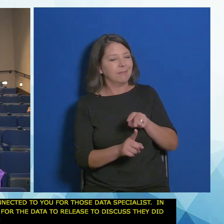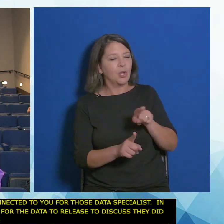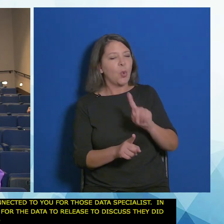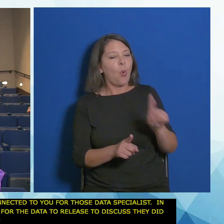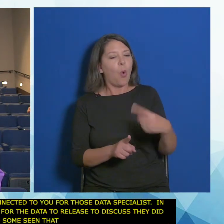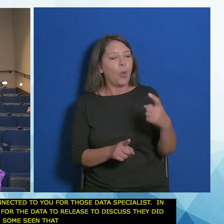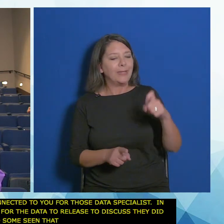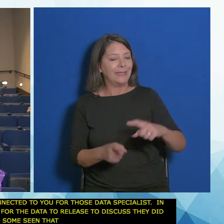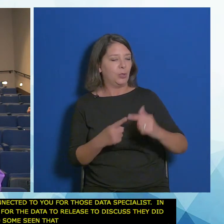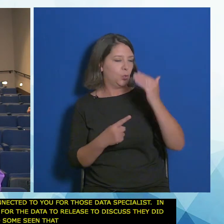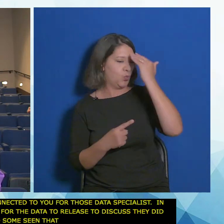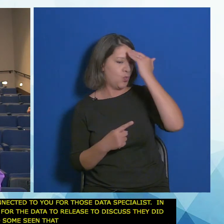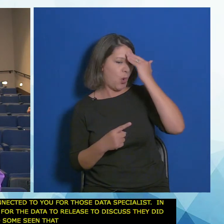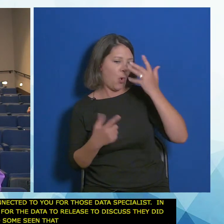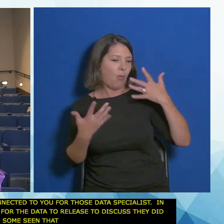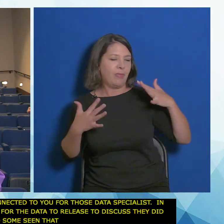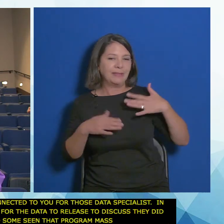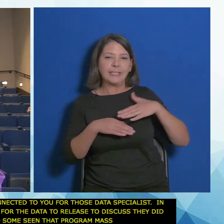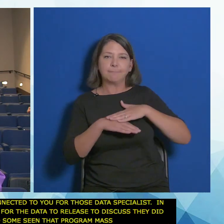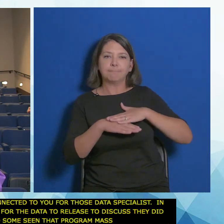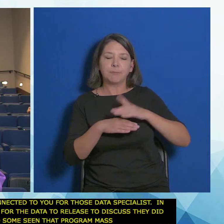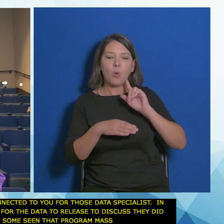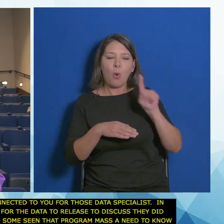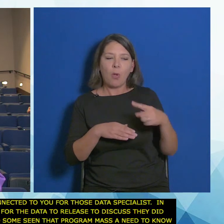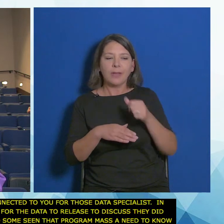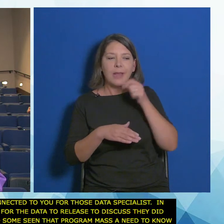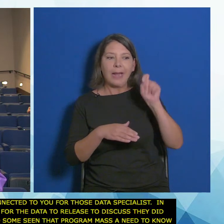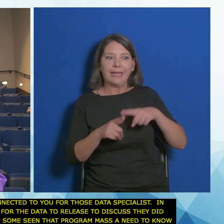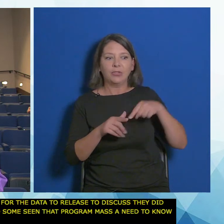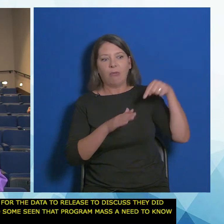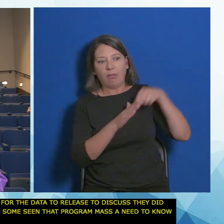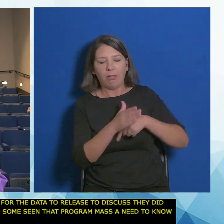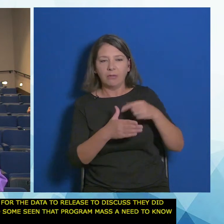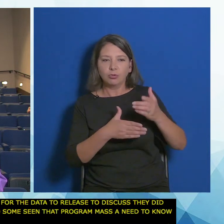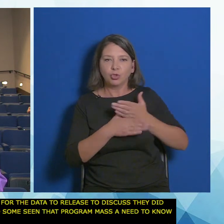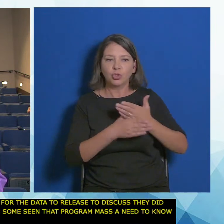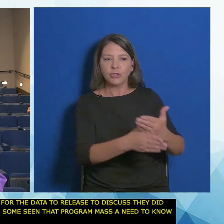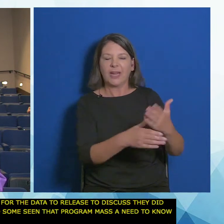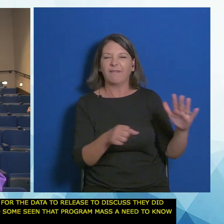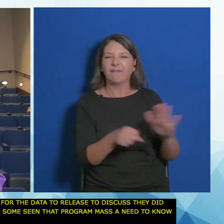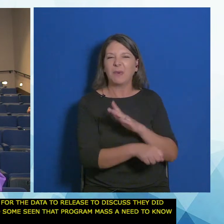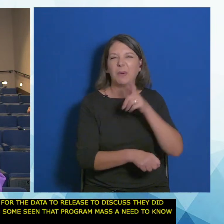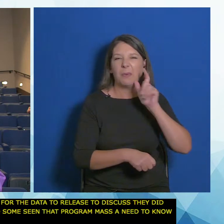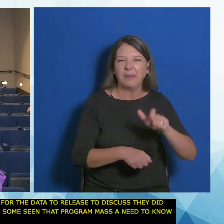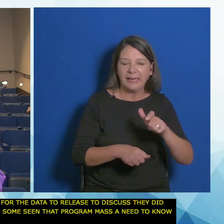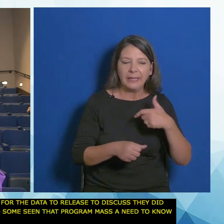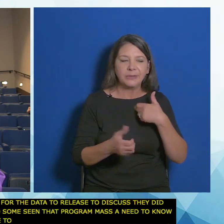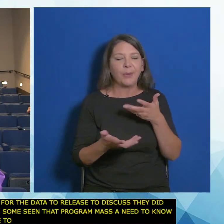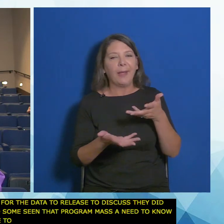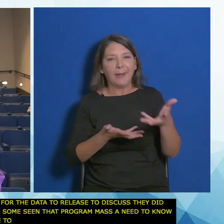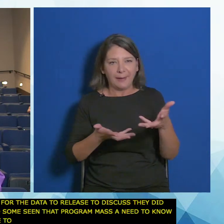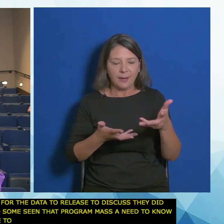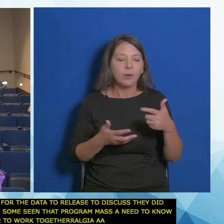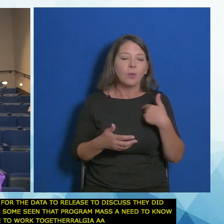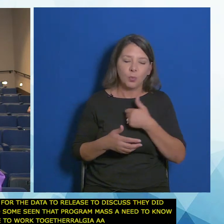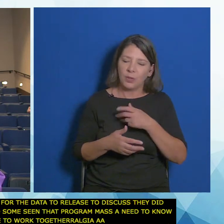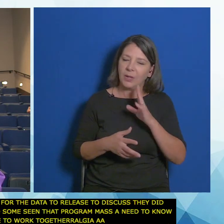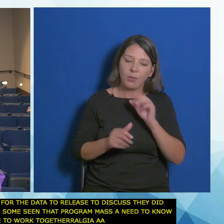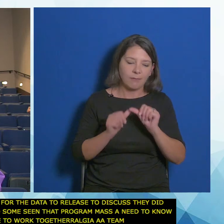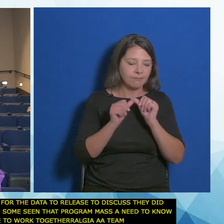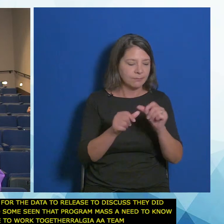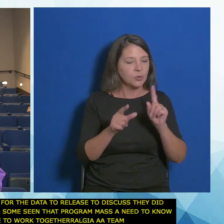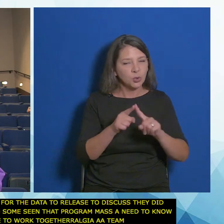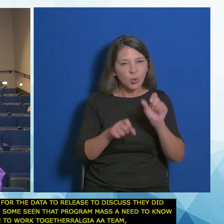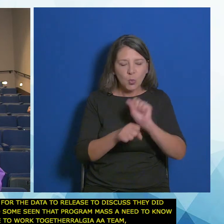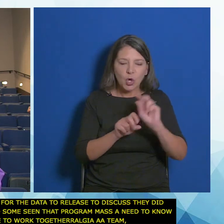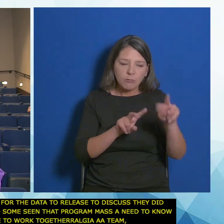need-to-know partner for this information. So again, we're going to continue to work together as a team, meet weekly as we already have, to